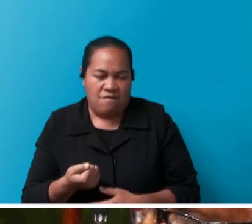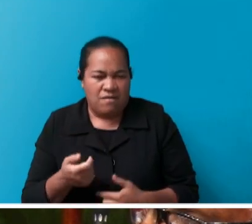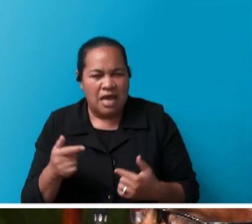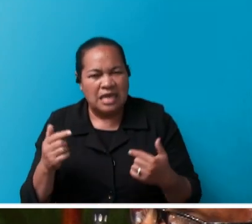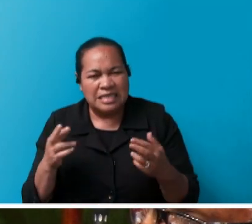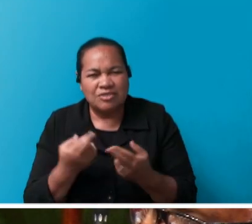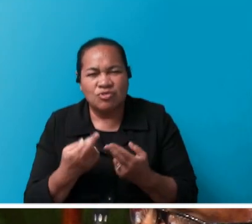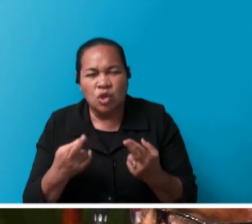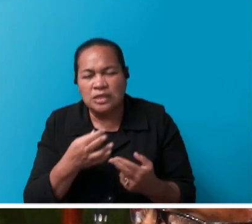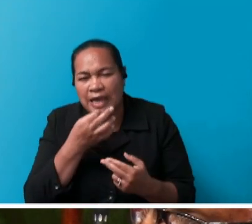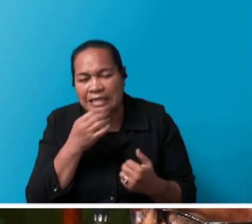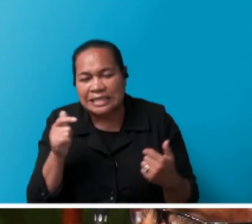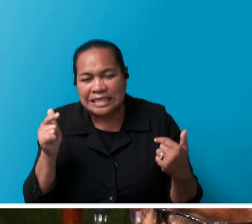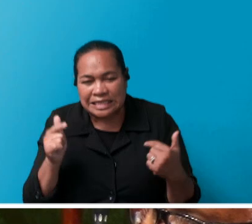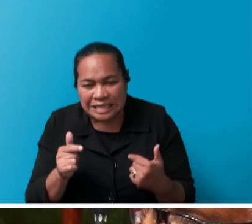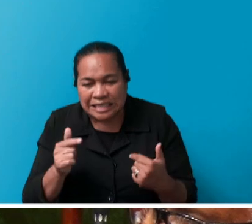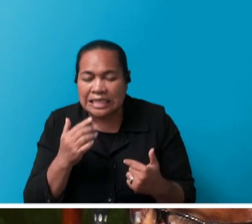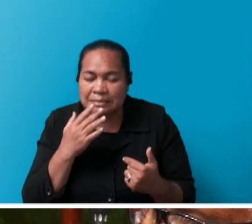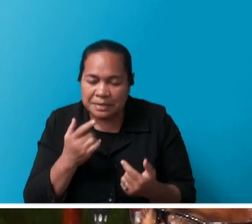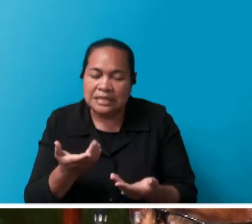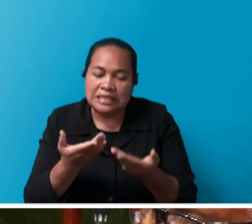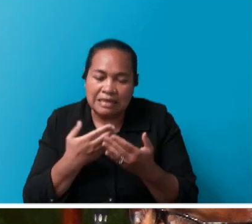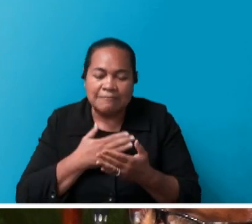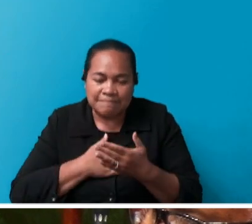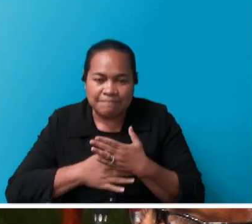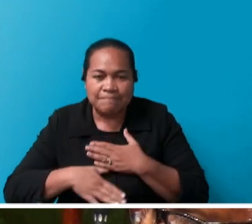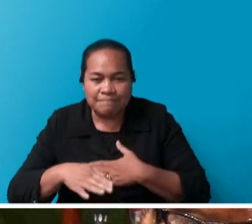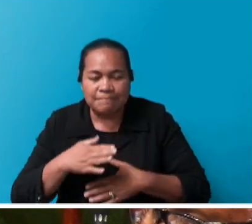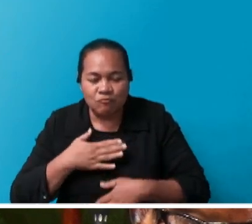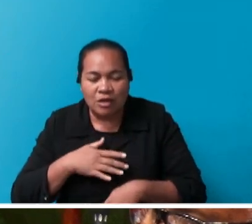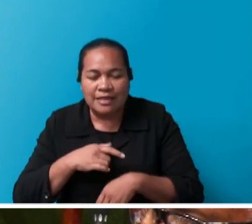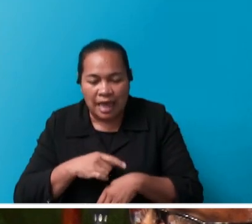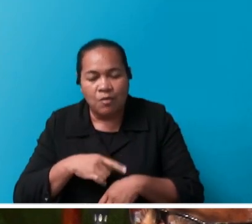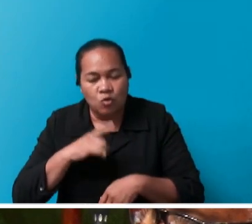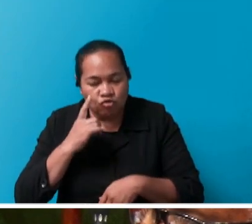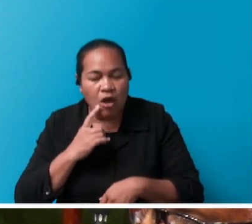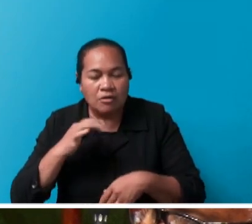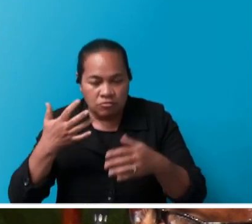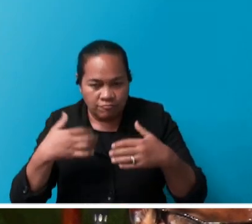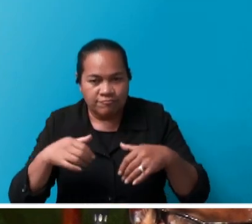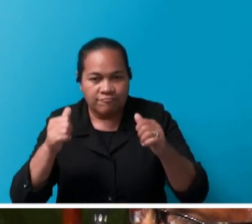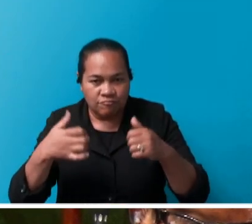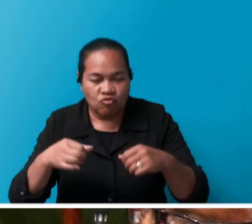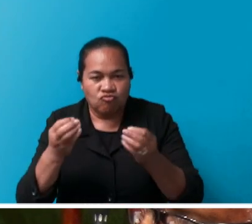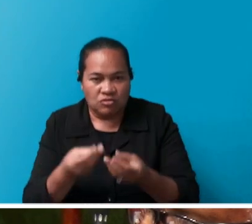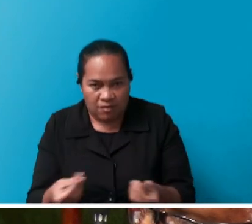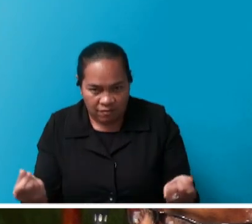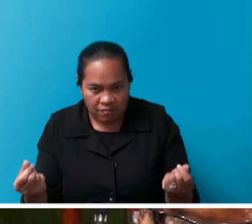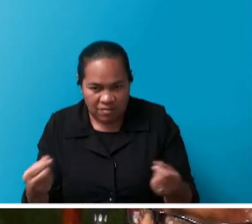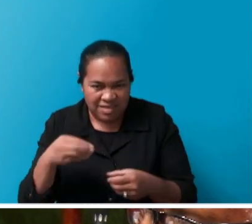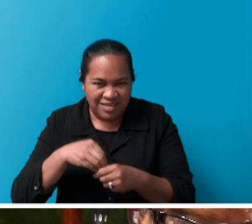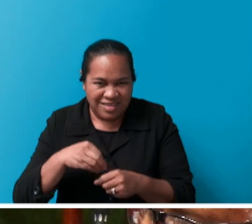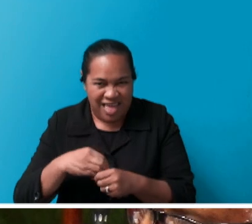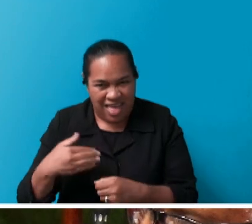give us time and we will surely get there together. Mr. Speaker, sir, I also